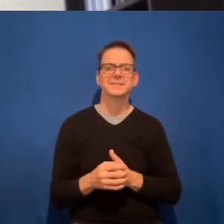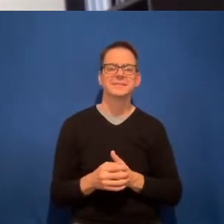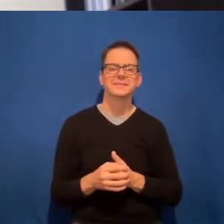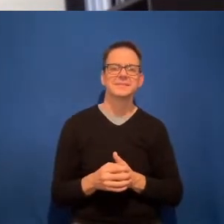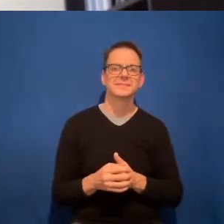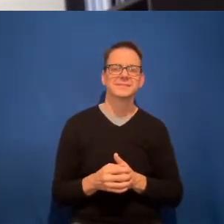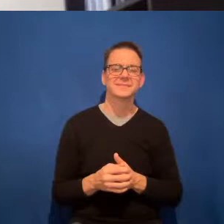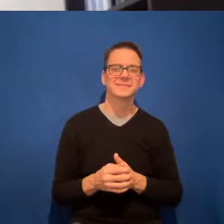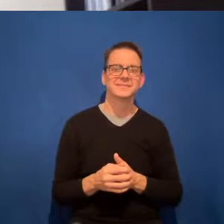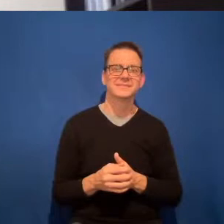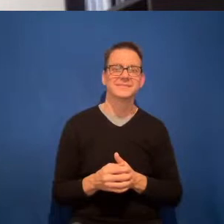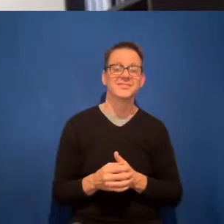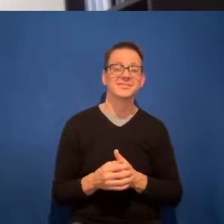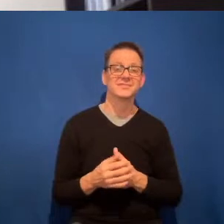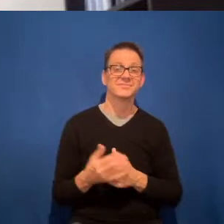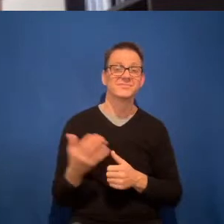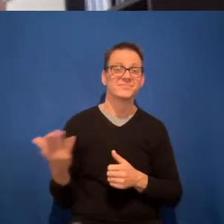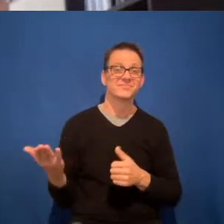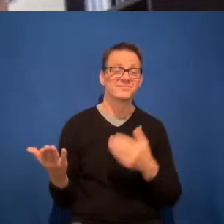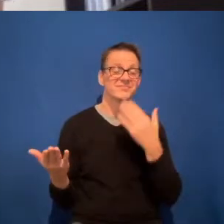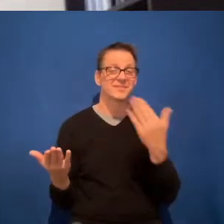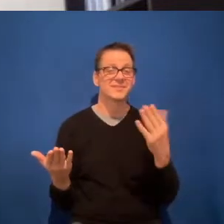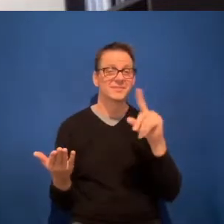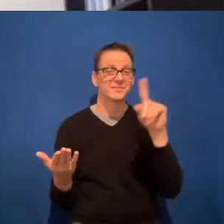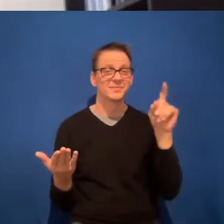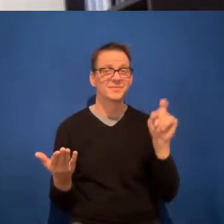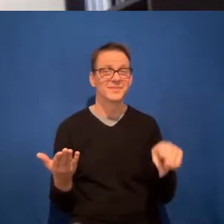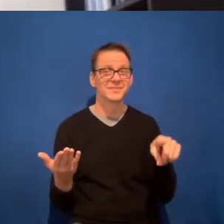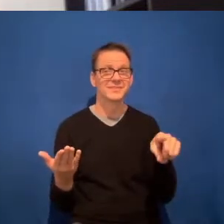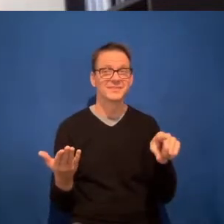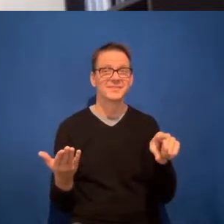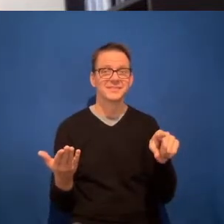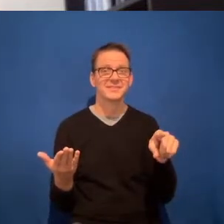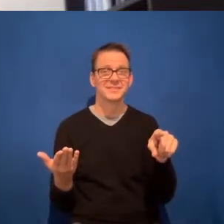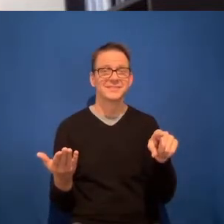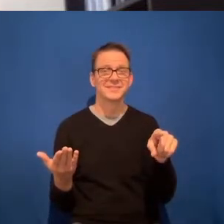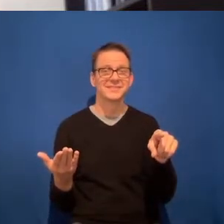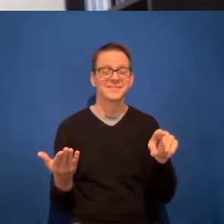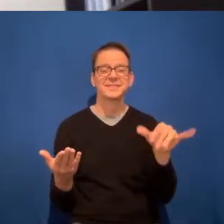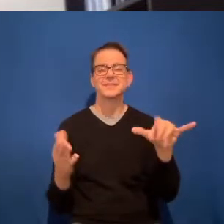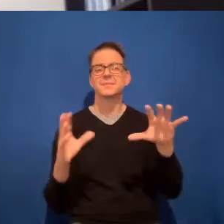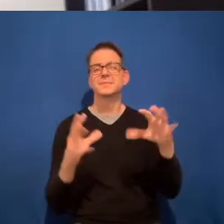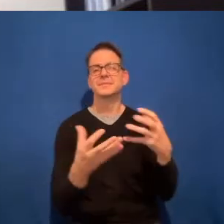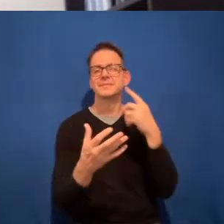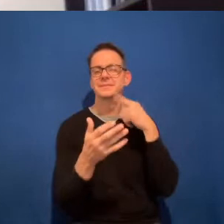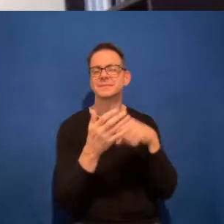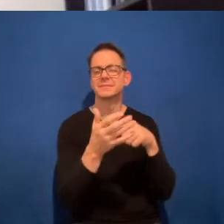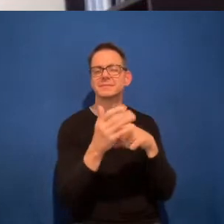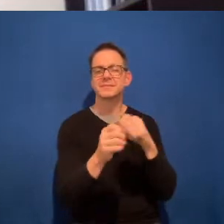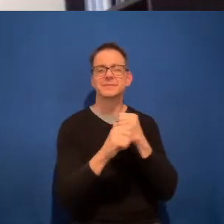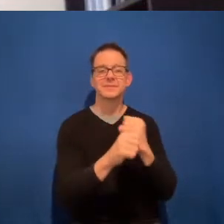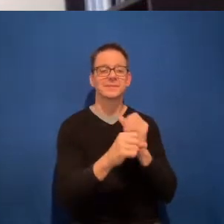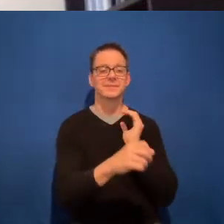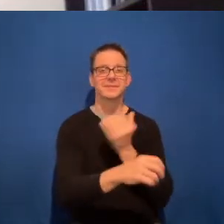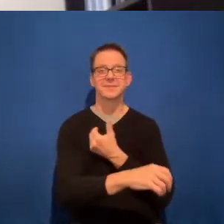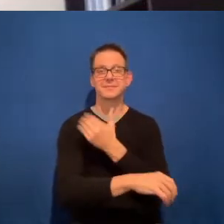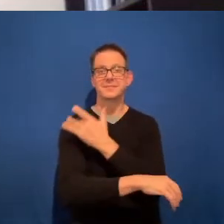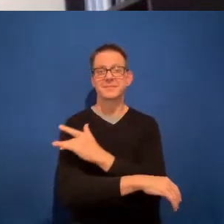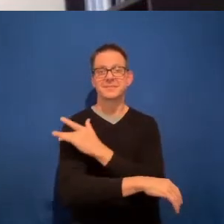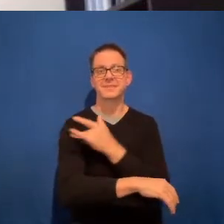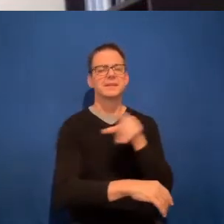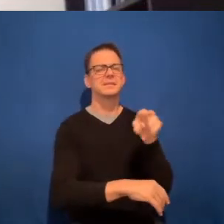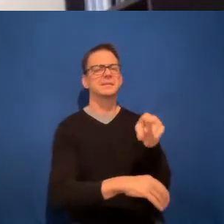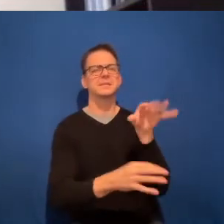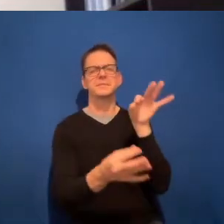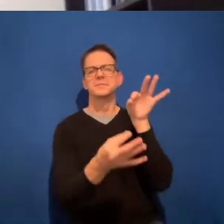That's a really good question. I think groups like Protect Our Province are a perfect example how